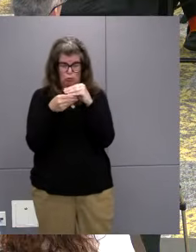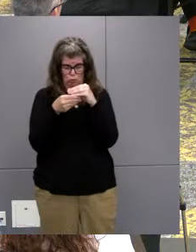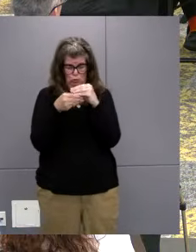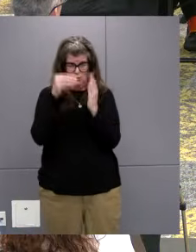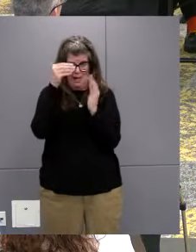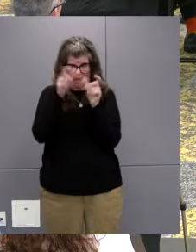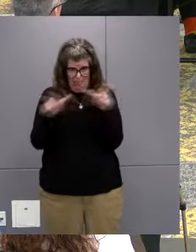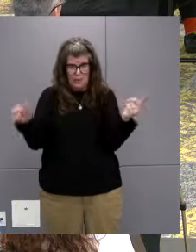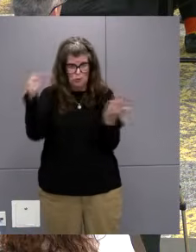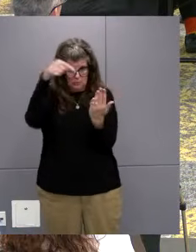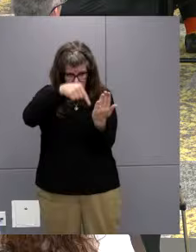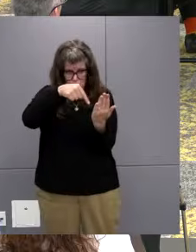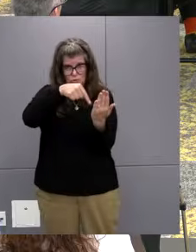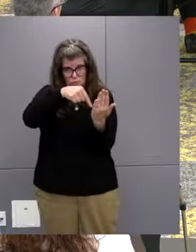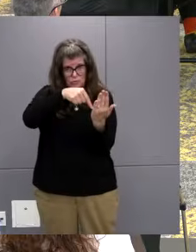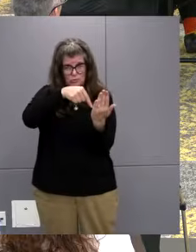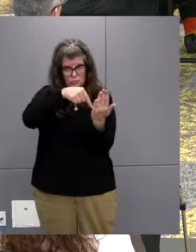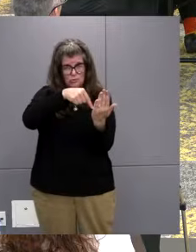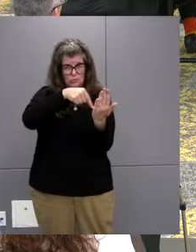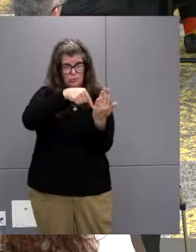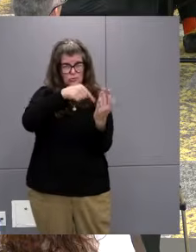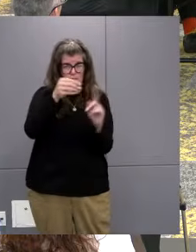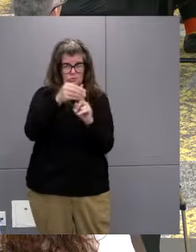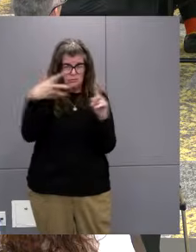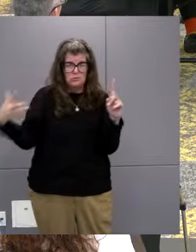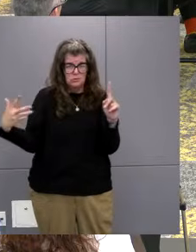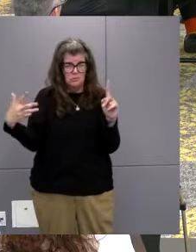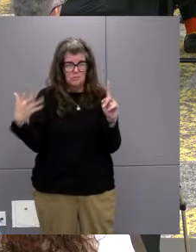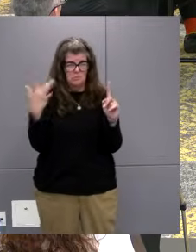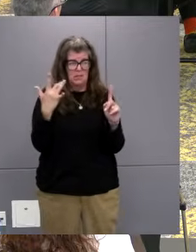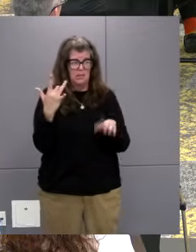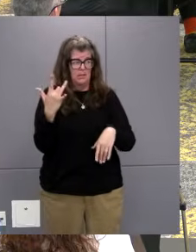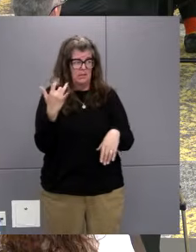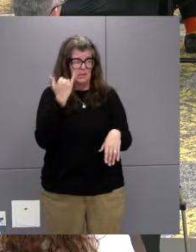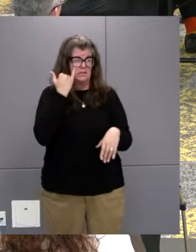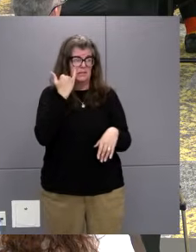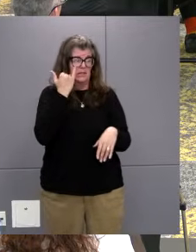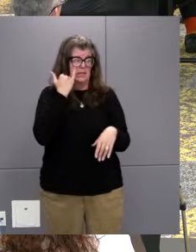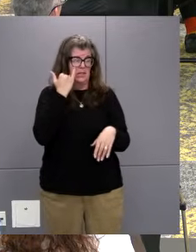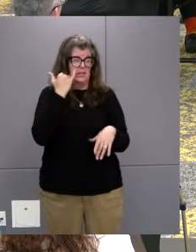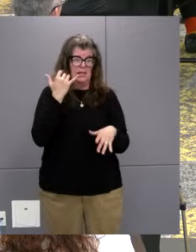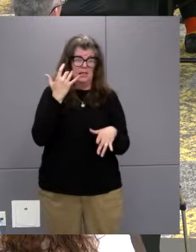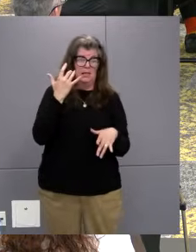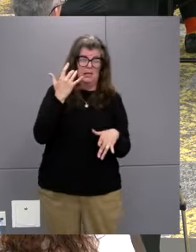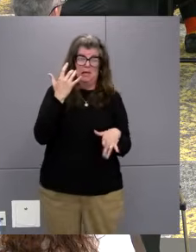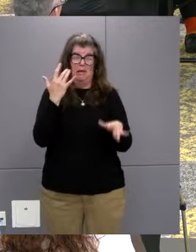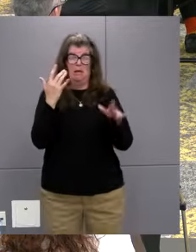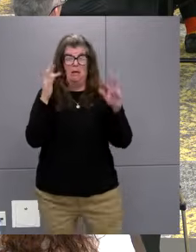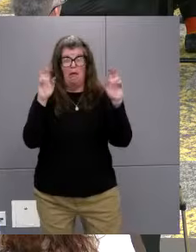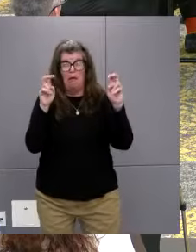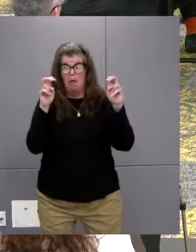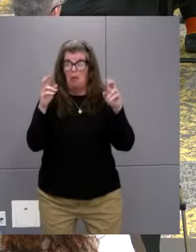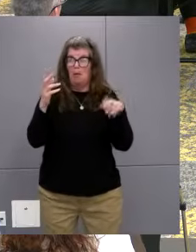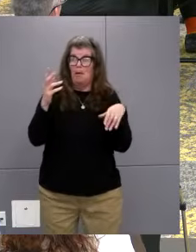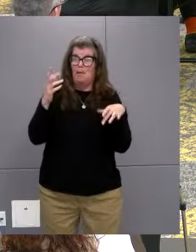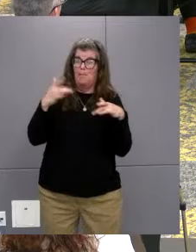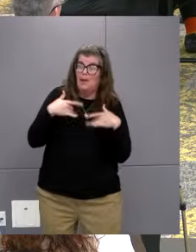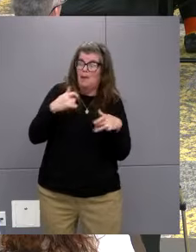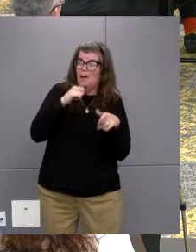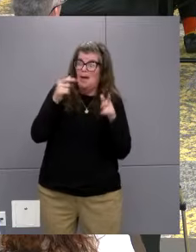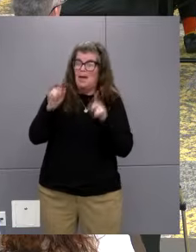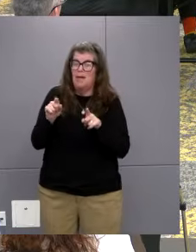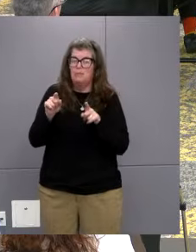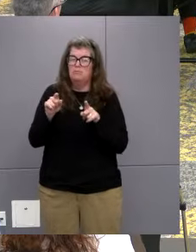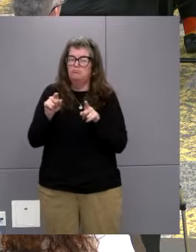here that kind of speaks to that, because if more than likely it won't happen, then we shouldn't